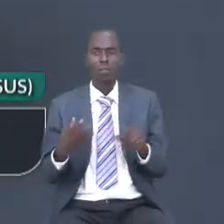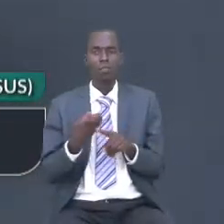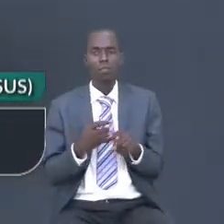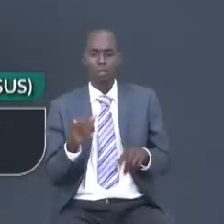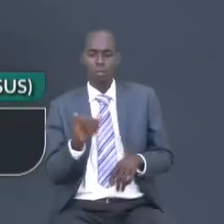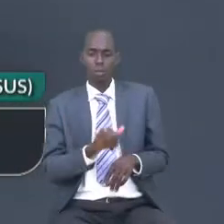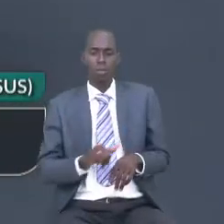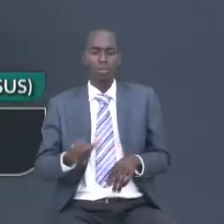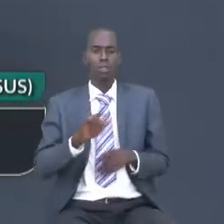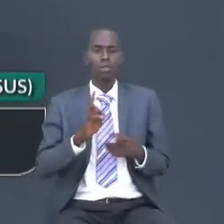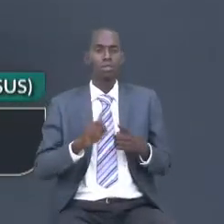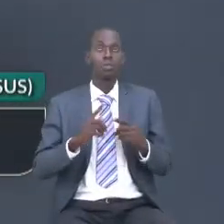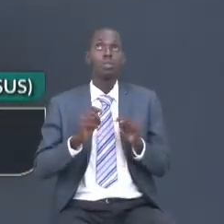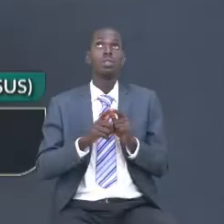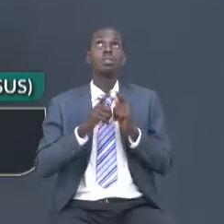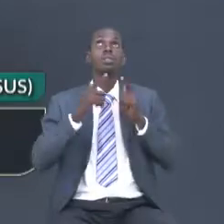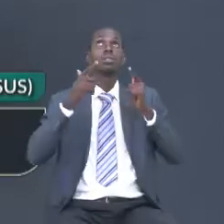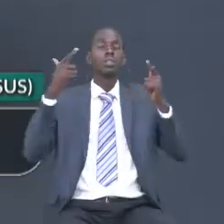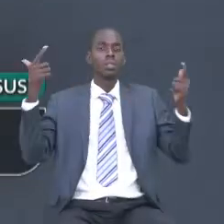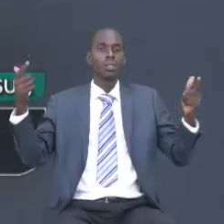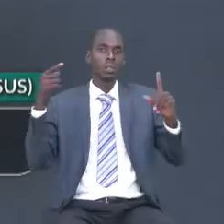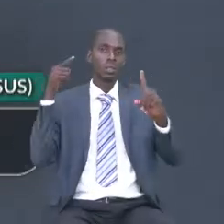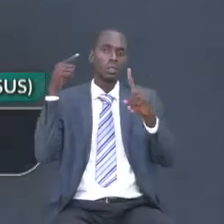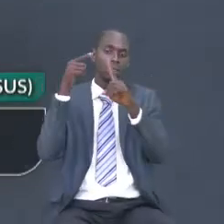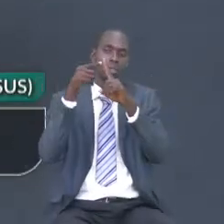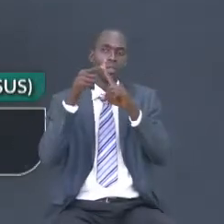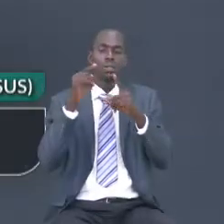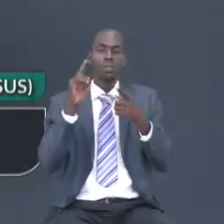the extraordinary. I can't hear your amen.